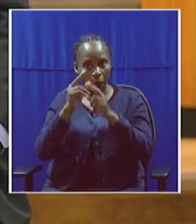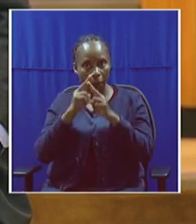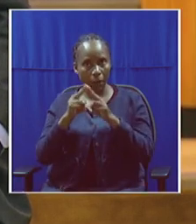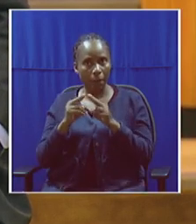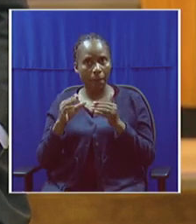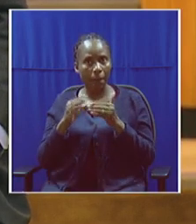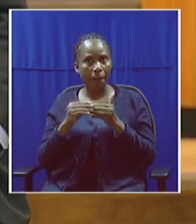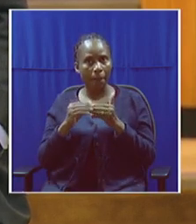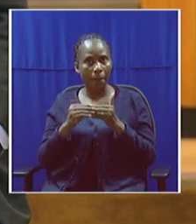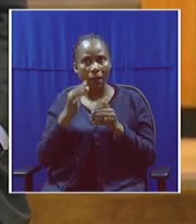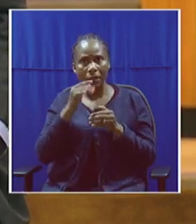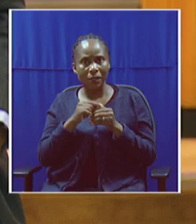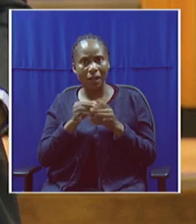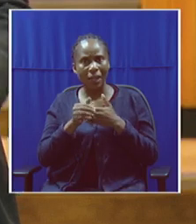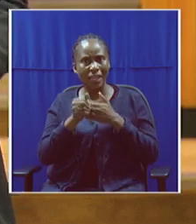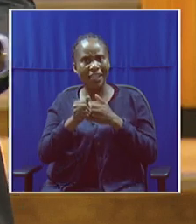uh